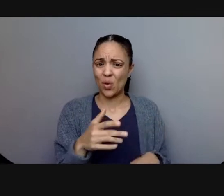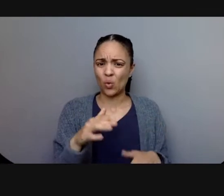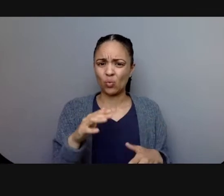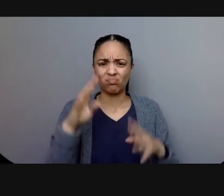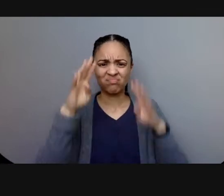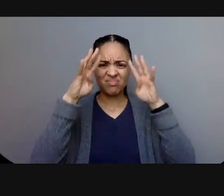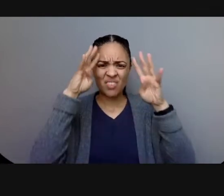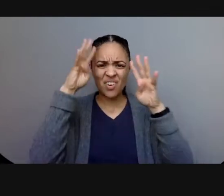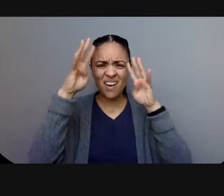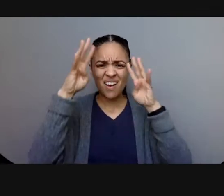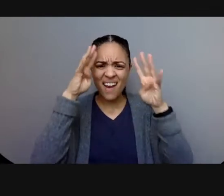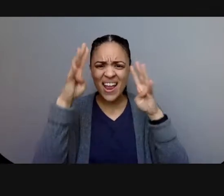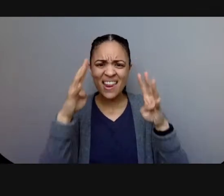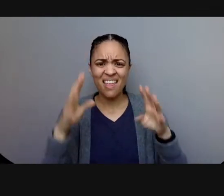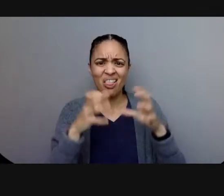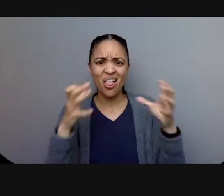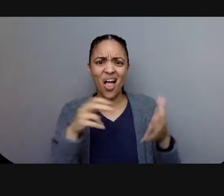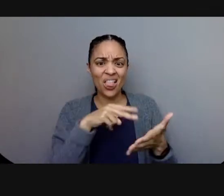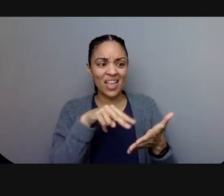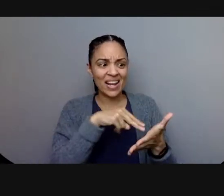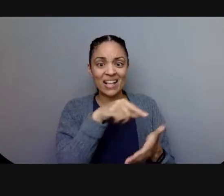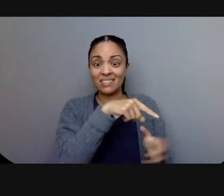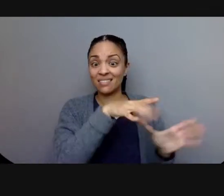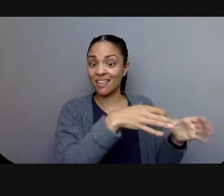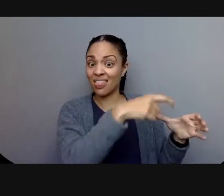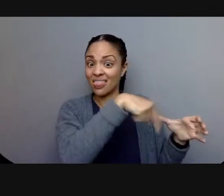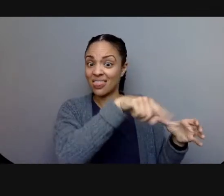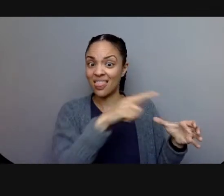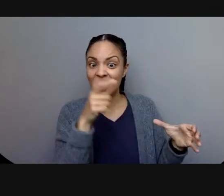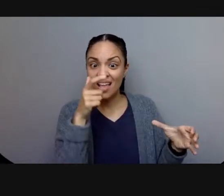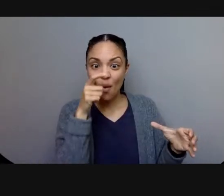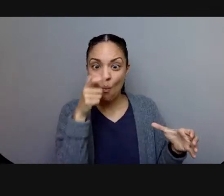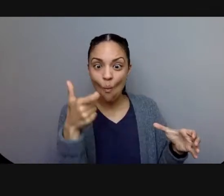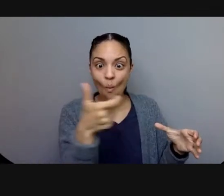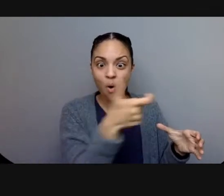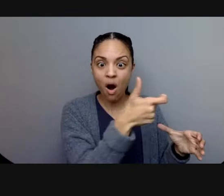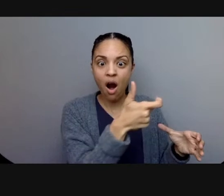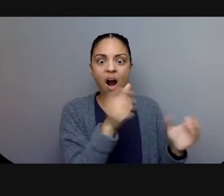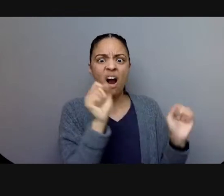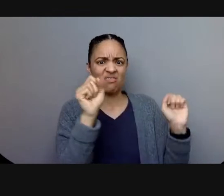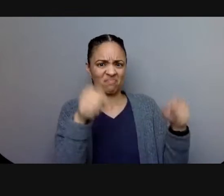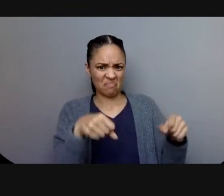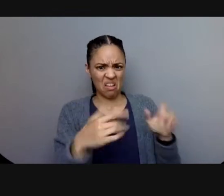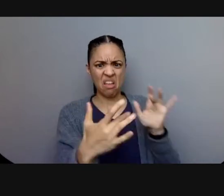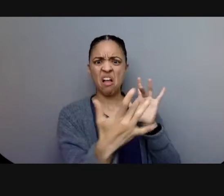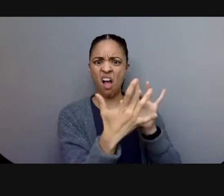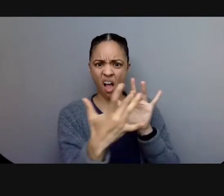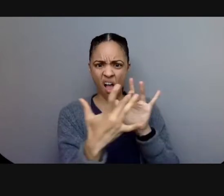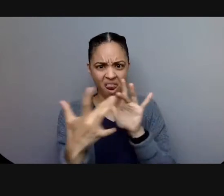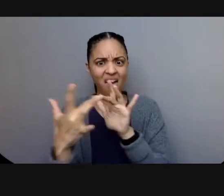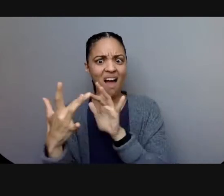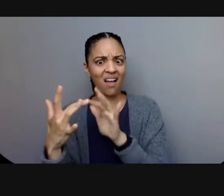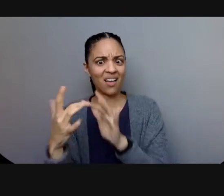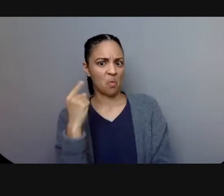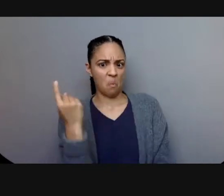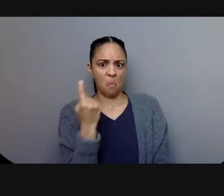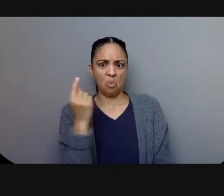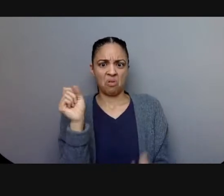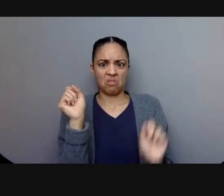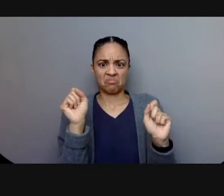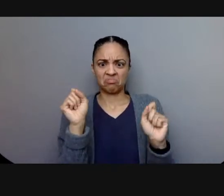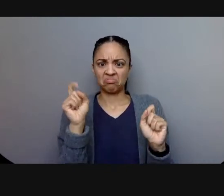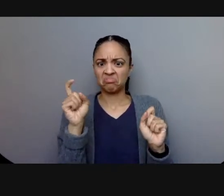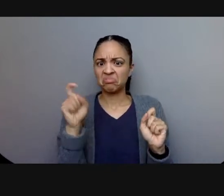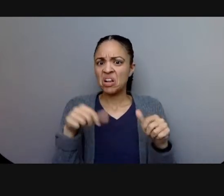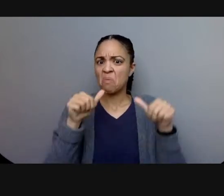away. You're a Facebook post away from the person that created or innovated breaking and